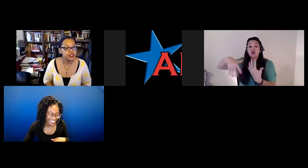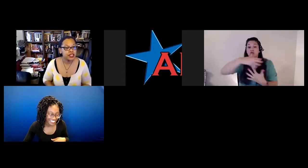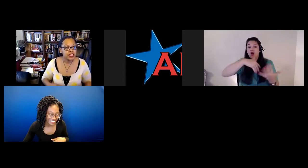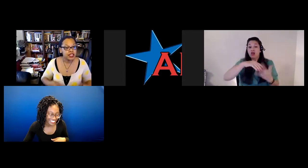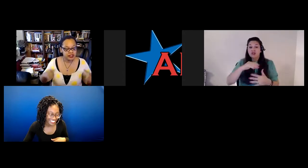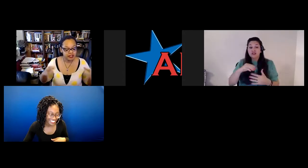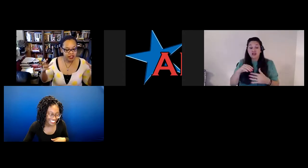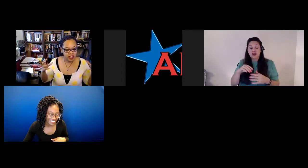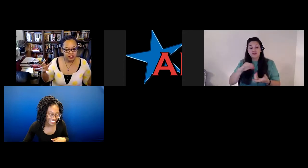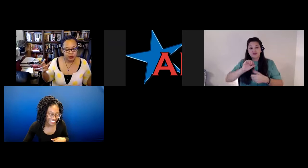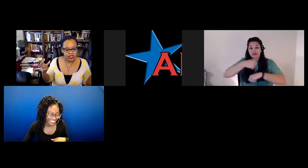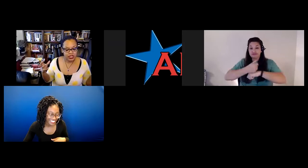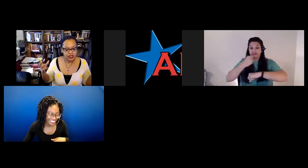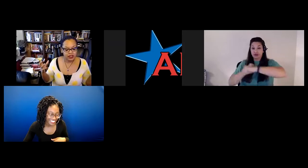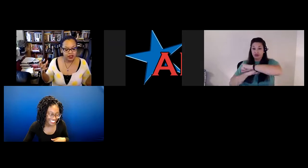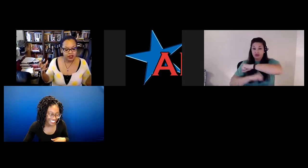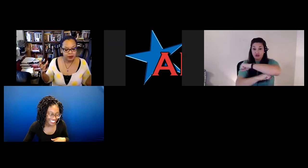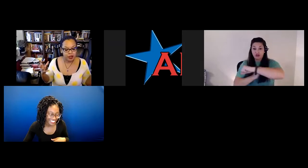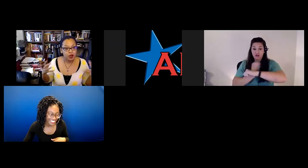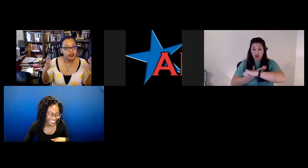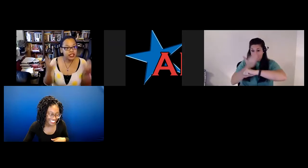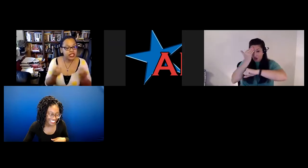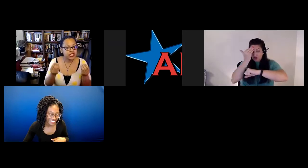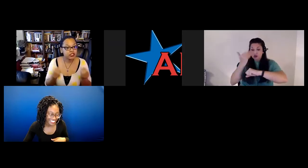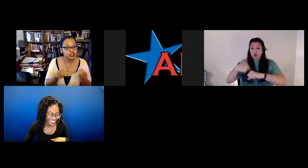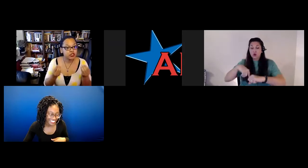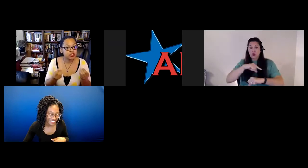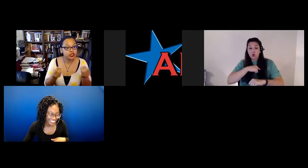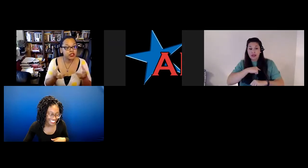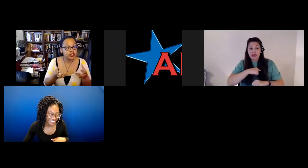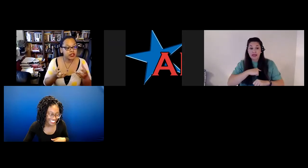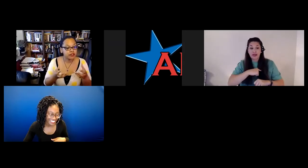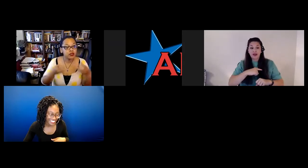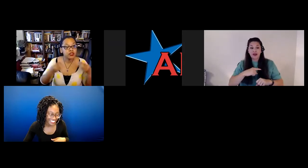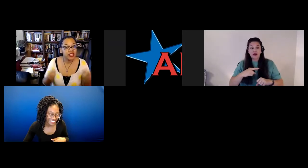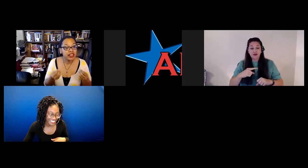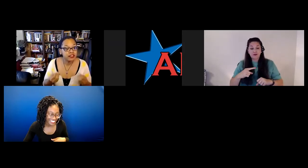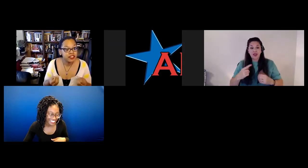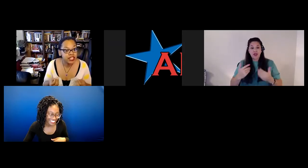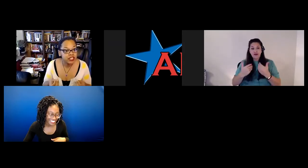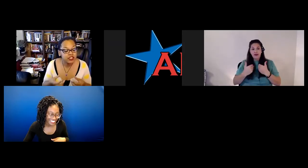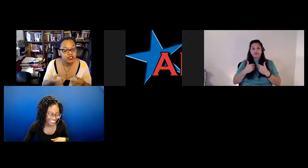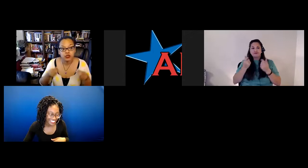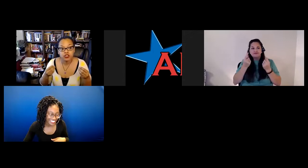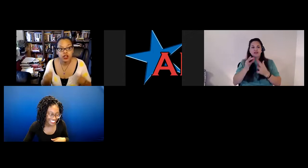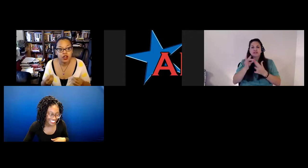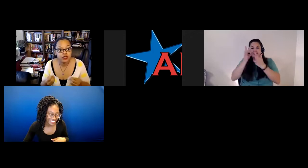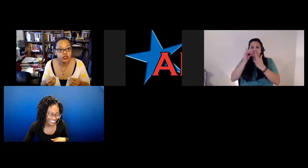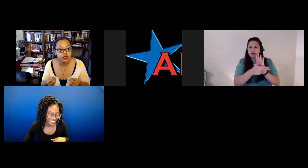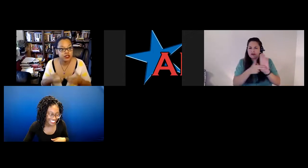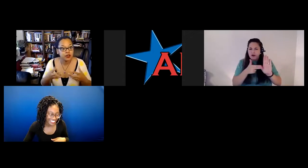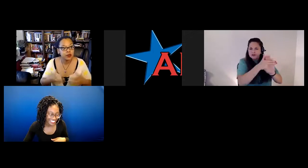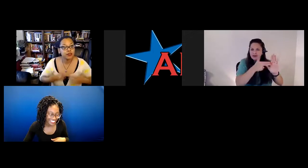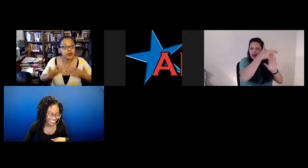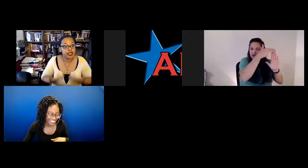knowledge is that we are taking certain those classifications or those